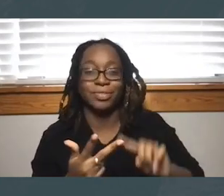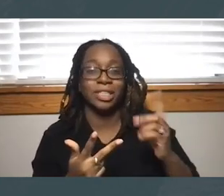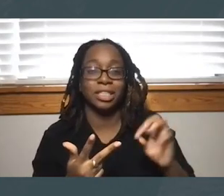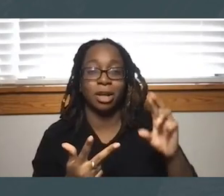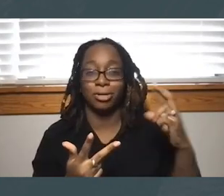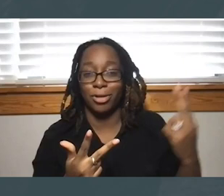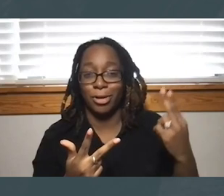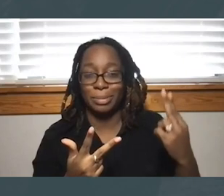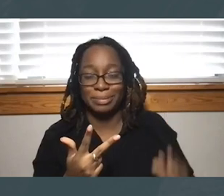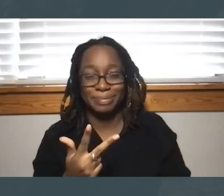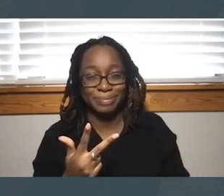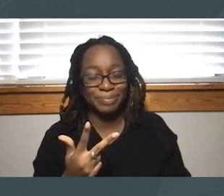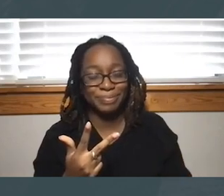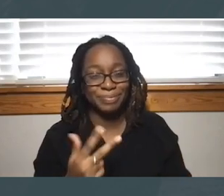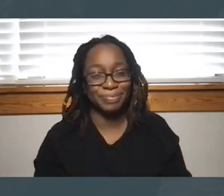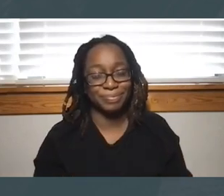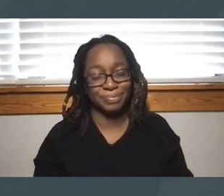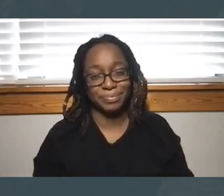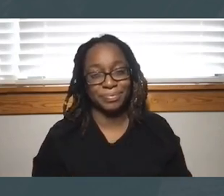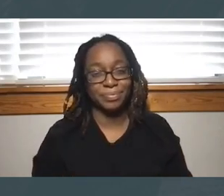Hartman.